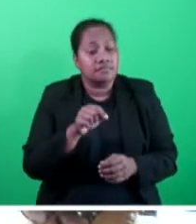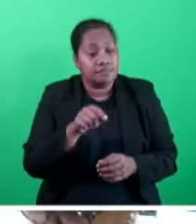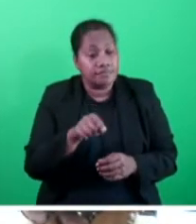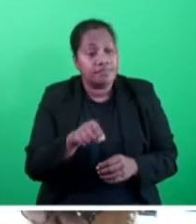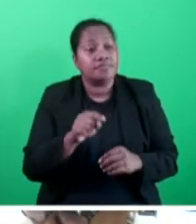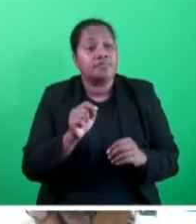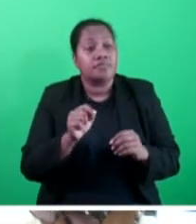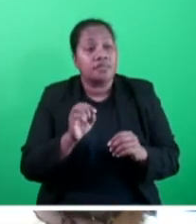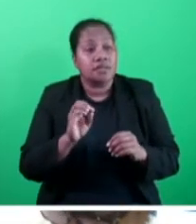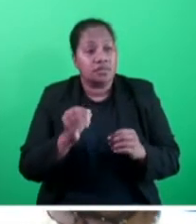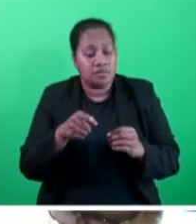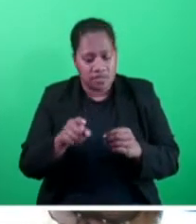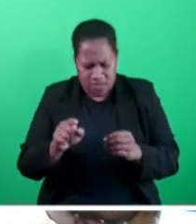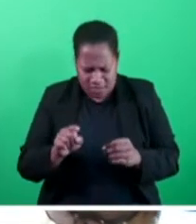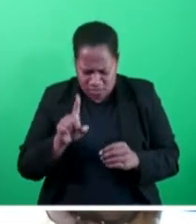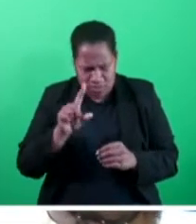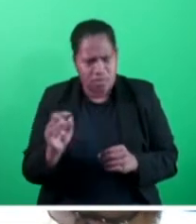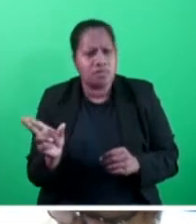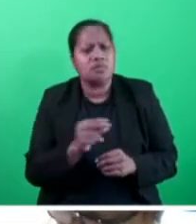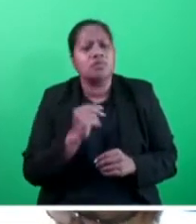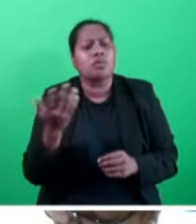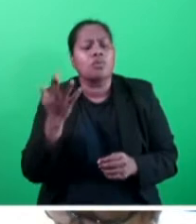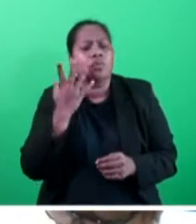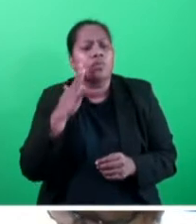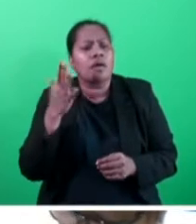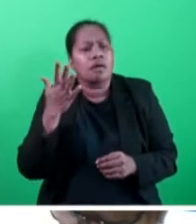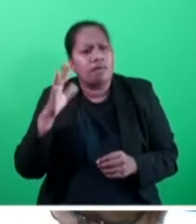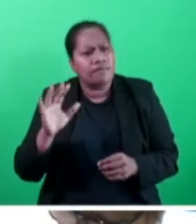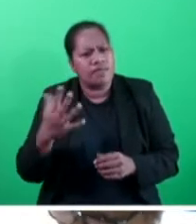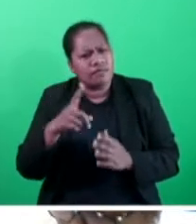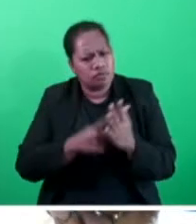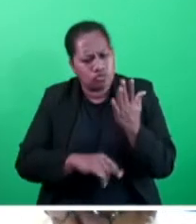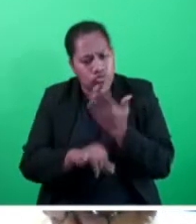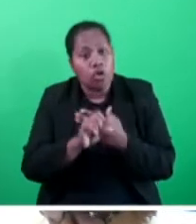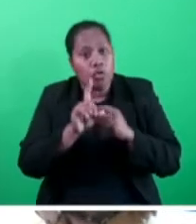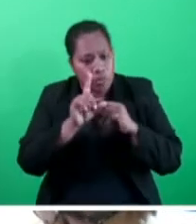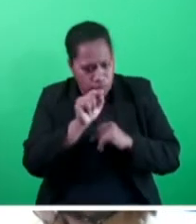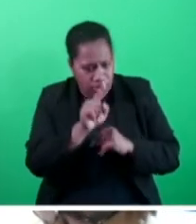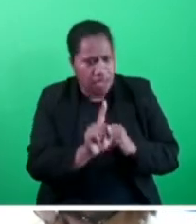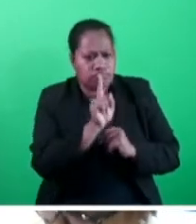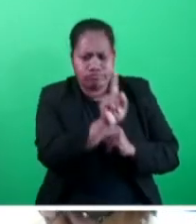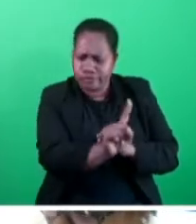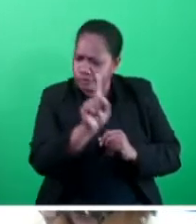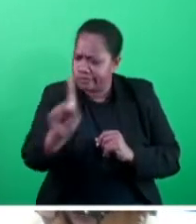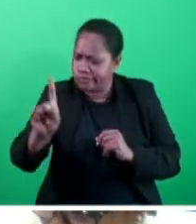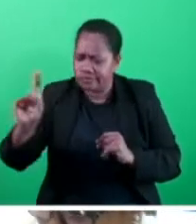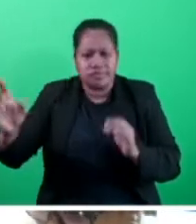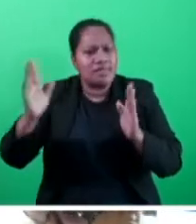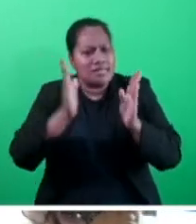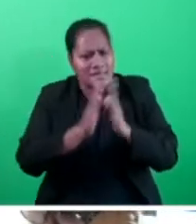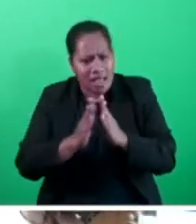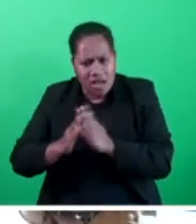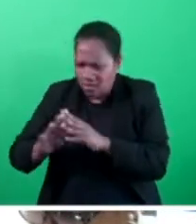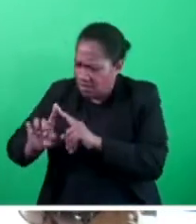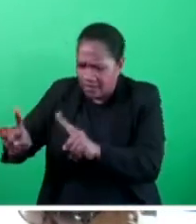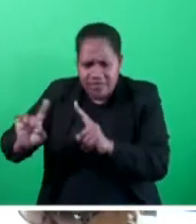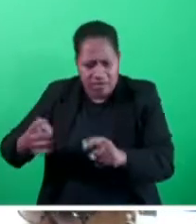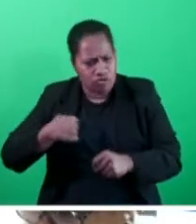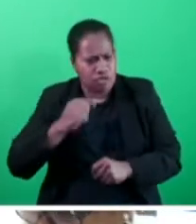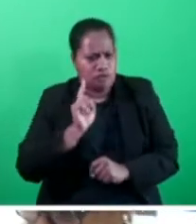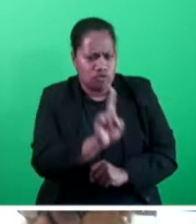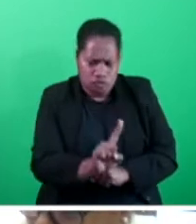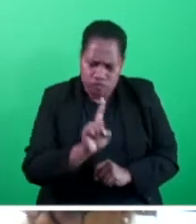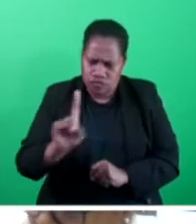May to 5th June 2019 in all town and city centers, which was followed by a consultation with the